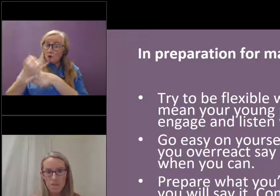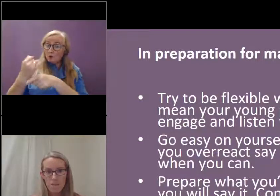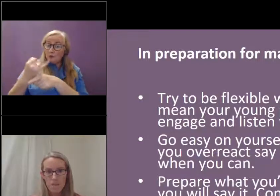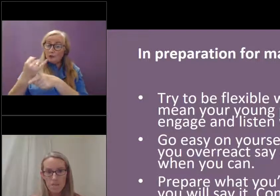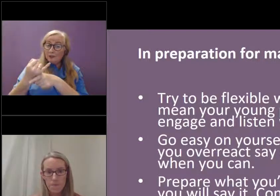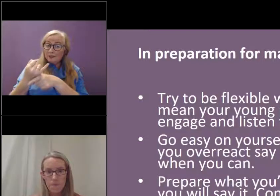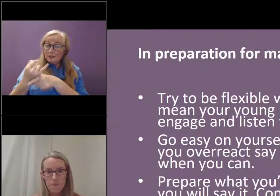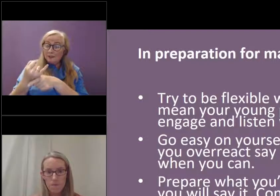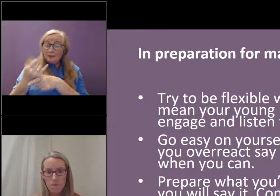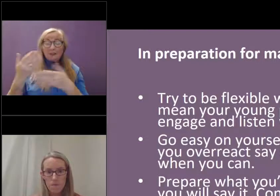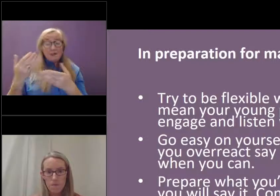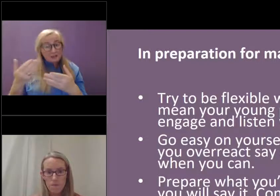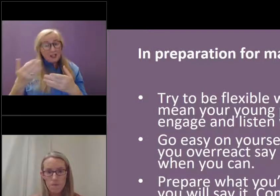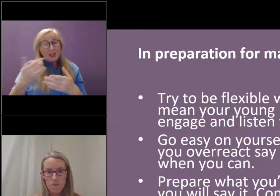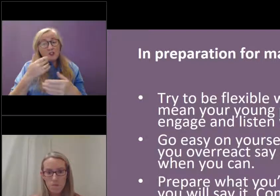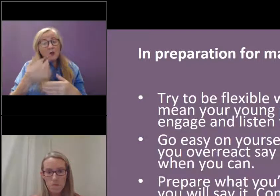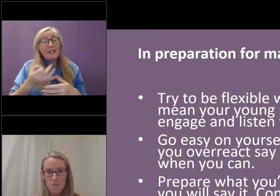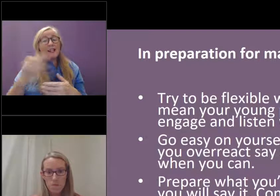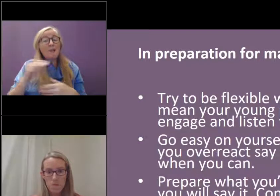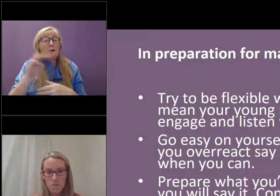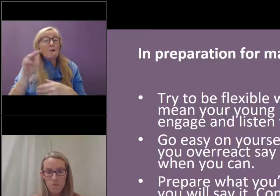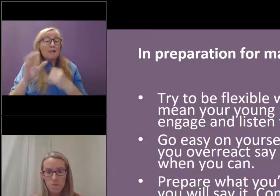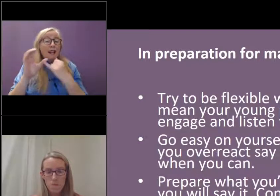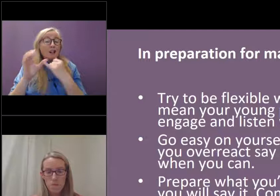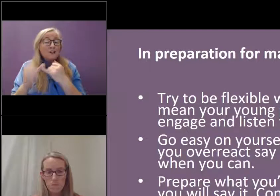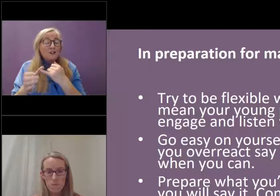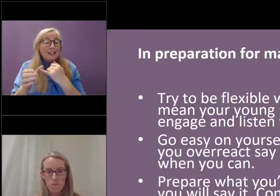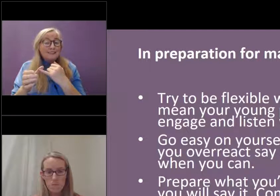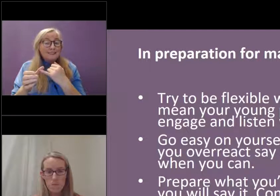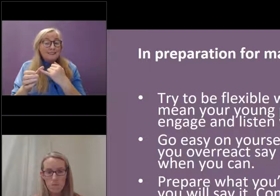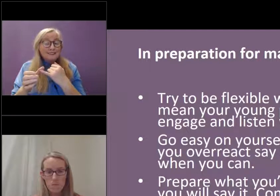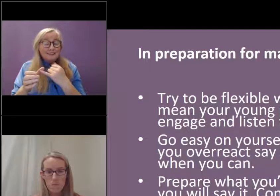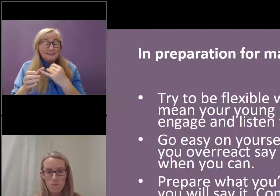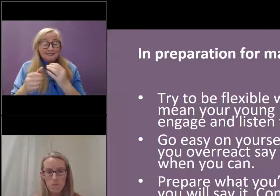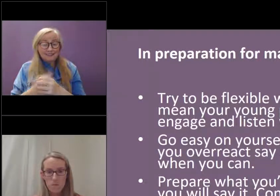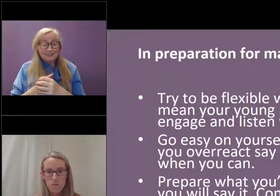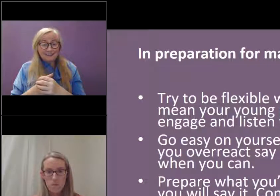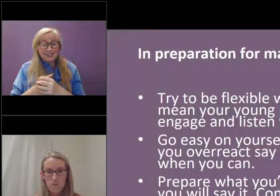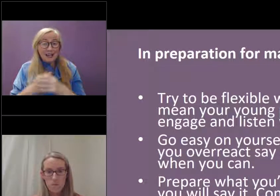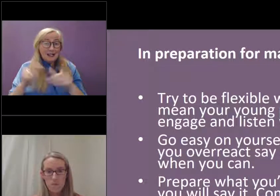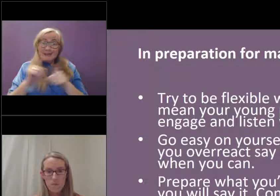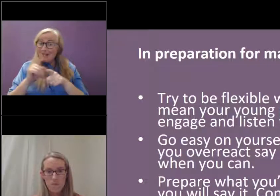they understand a bit more around how adults process stuff too, or older adults.